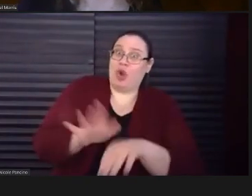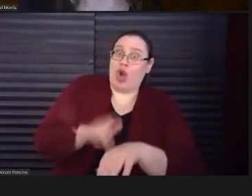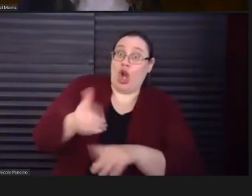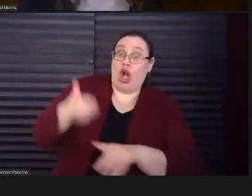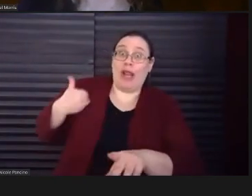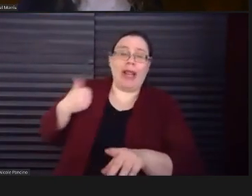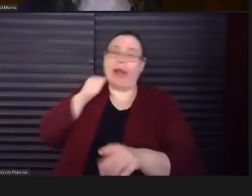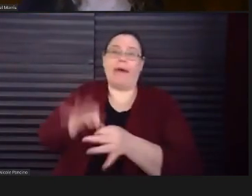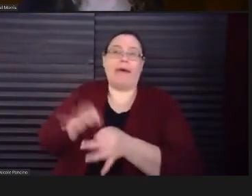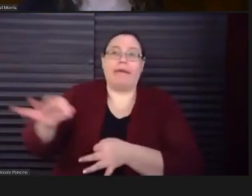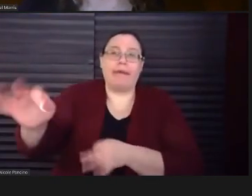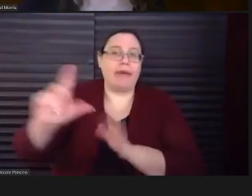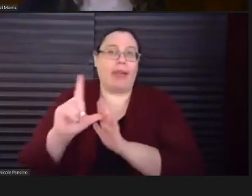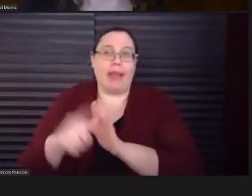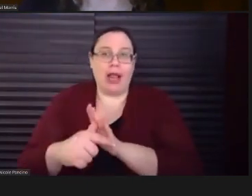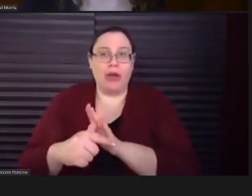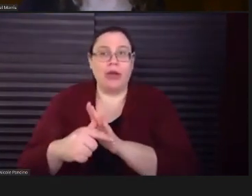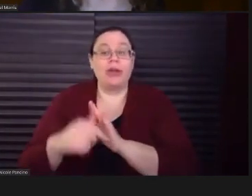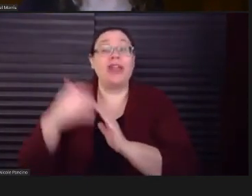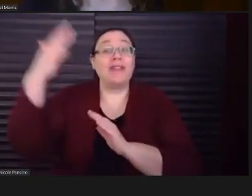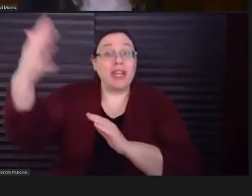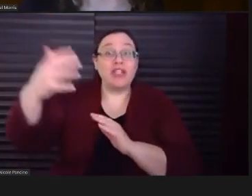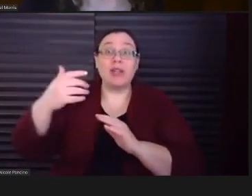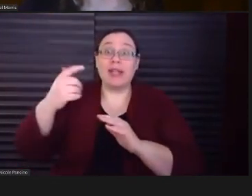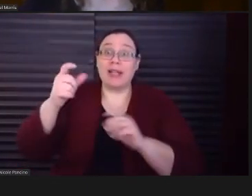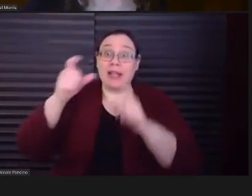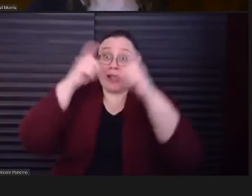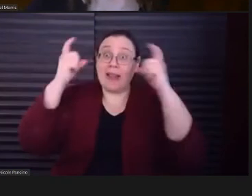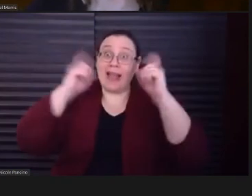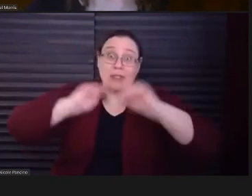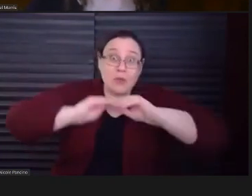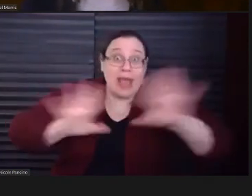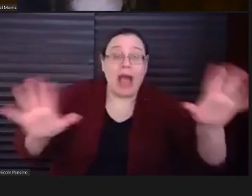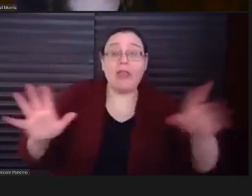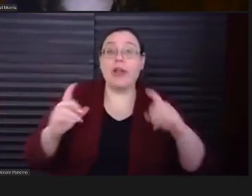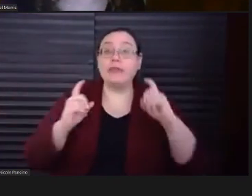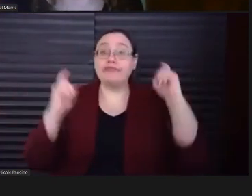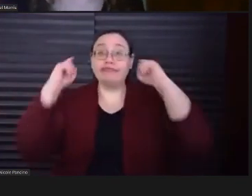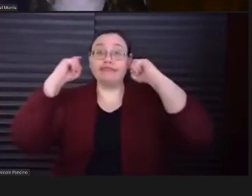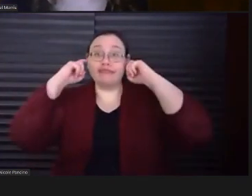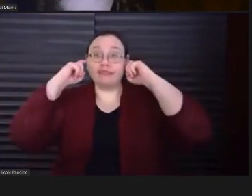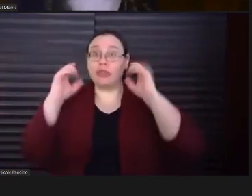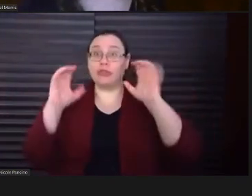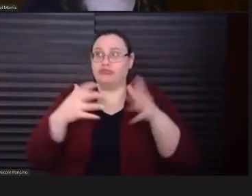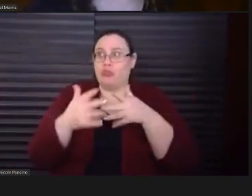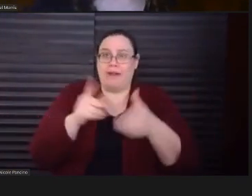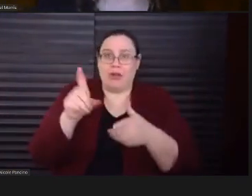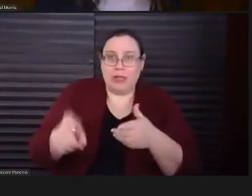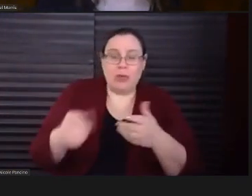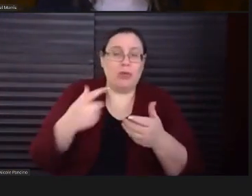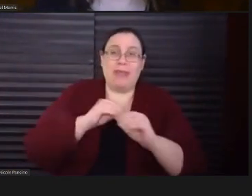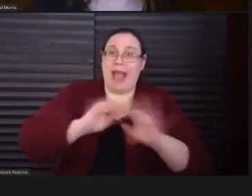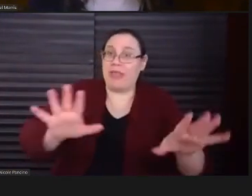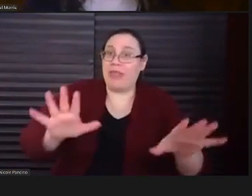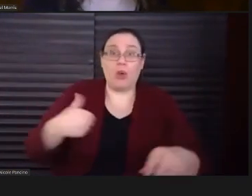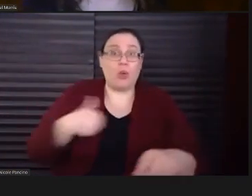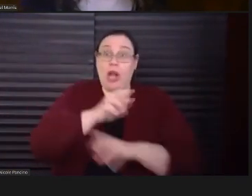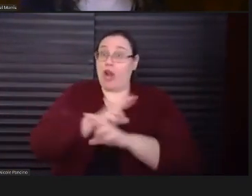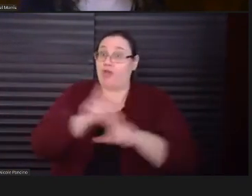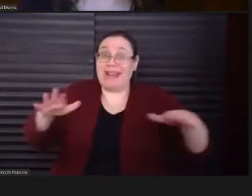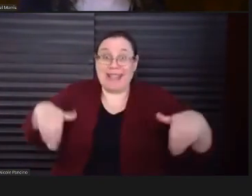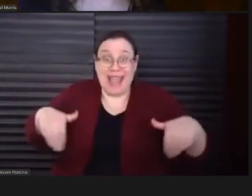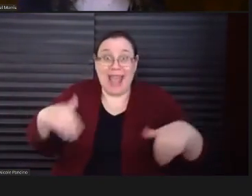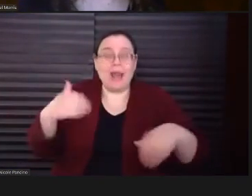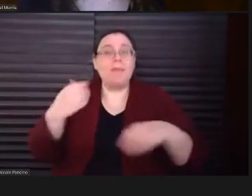some point, you're going to have the glasses out there. At some point, you're going to have earbuds that can do everything that you need. We're not ready for it yet, but we have